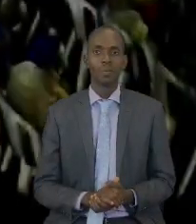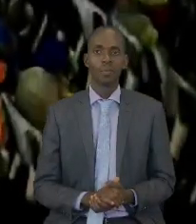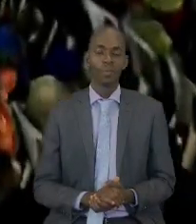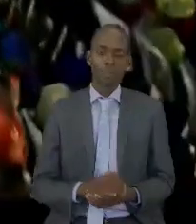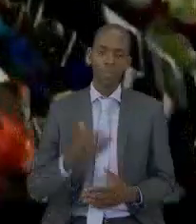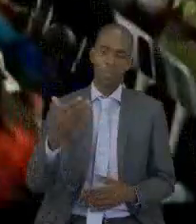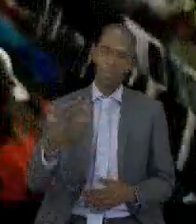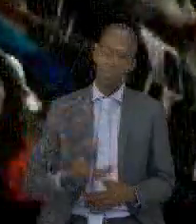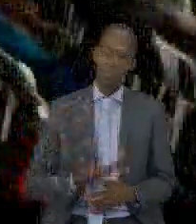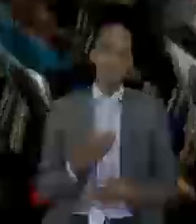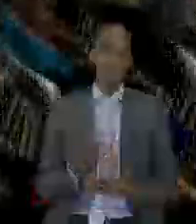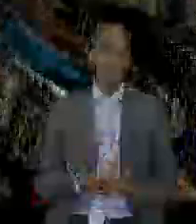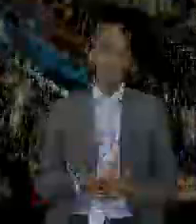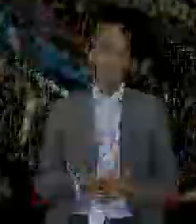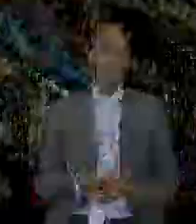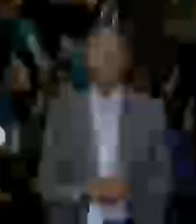Welcome.